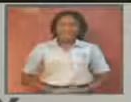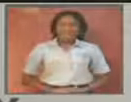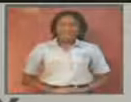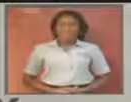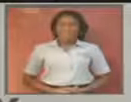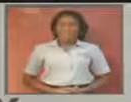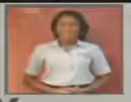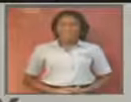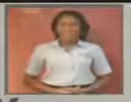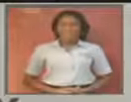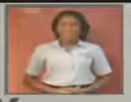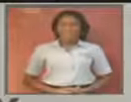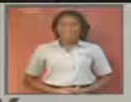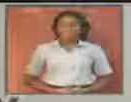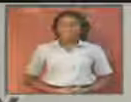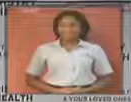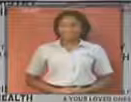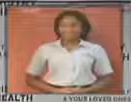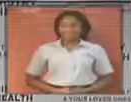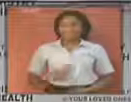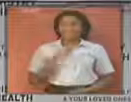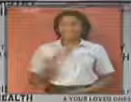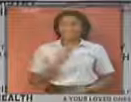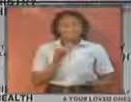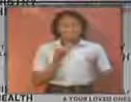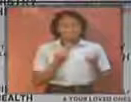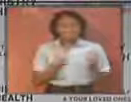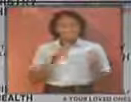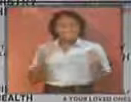Thank you very much. Oh, Candice, let me just say,